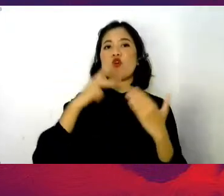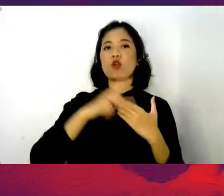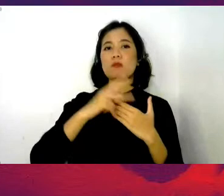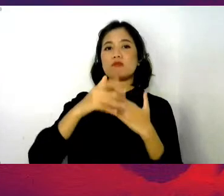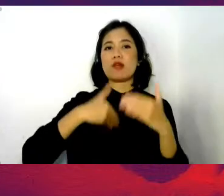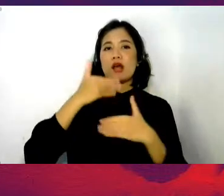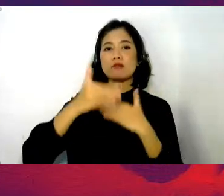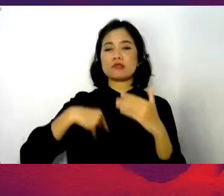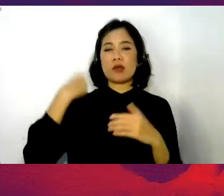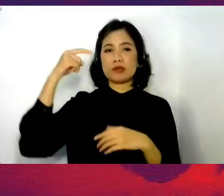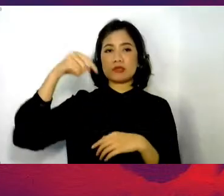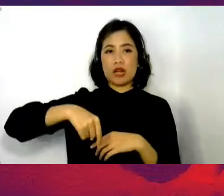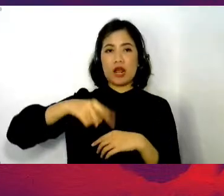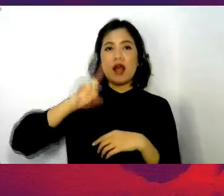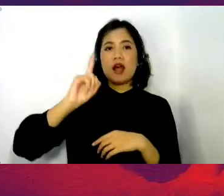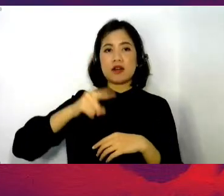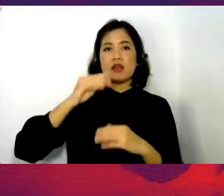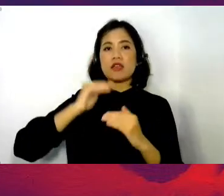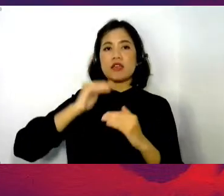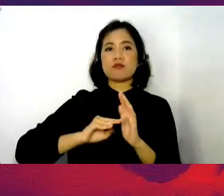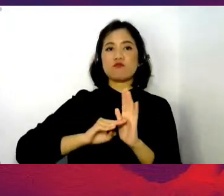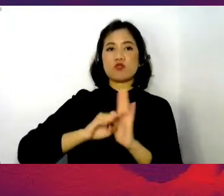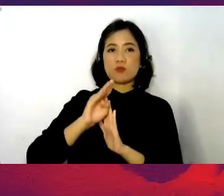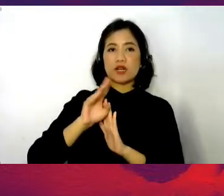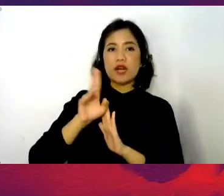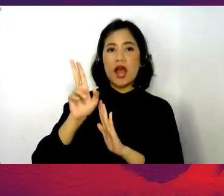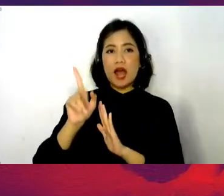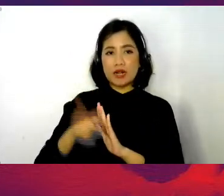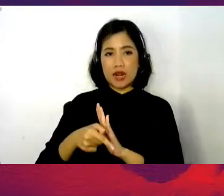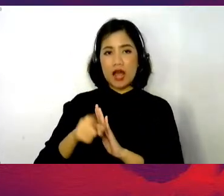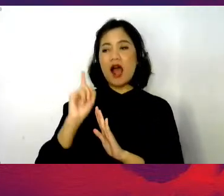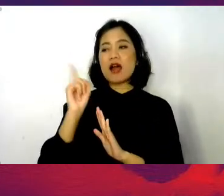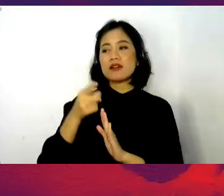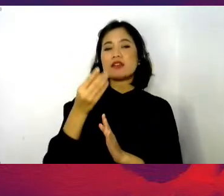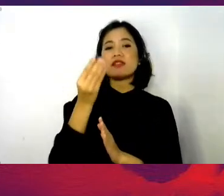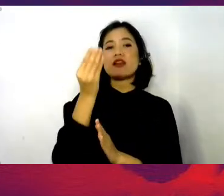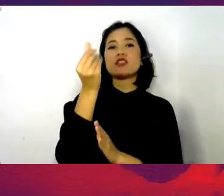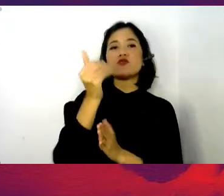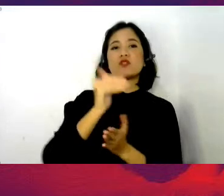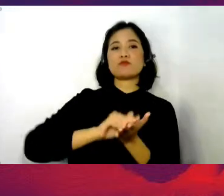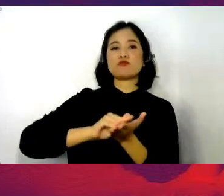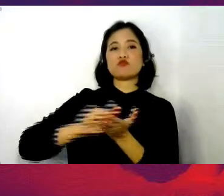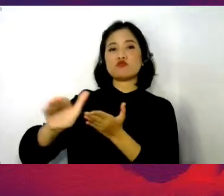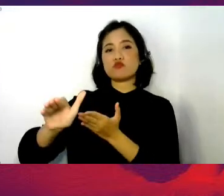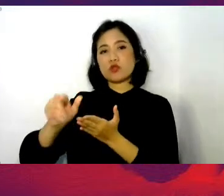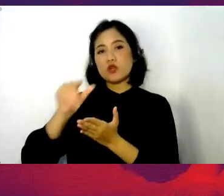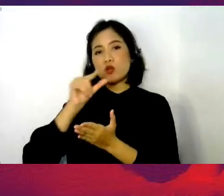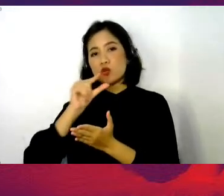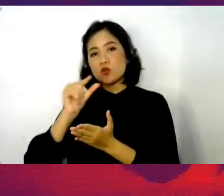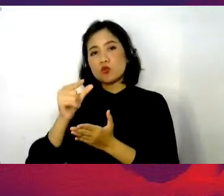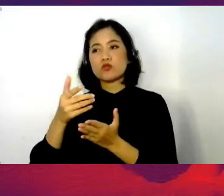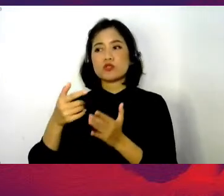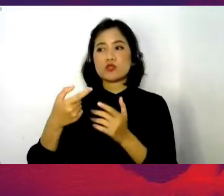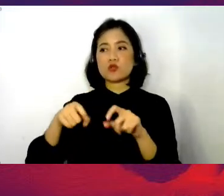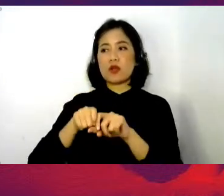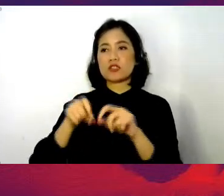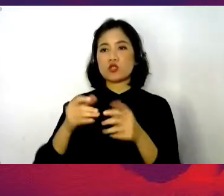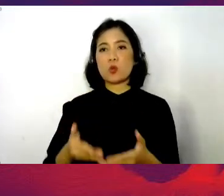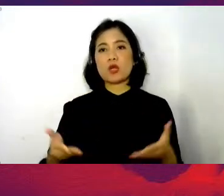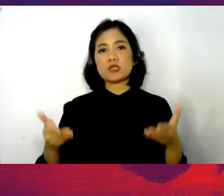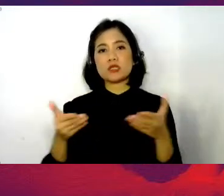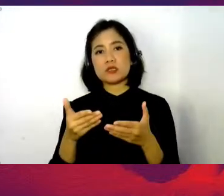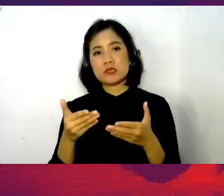it's relatively flat for the last 10 years, despite all of the investment we put it in. And also on the dimension of health, even